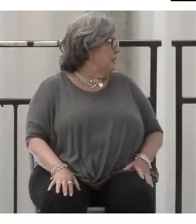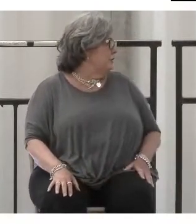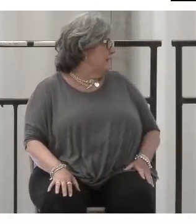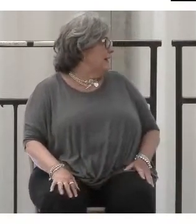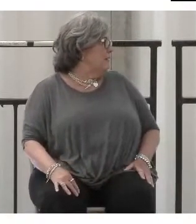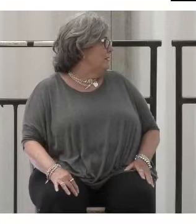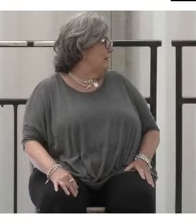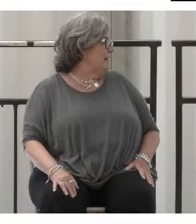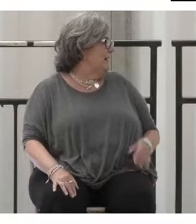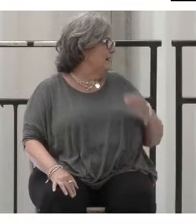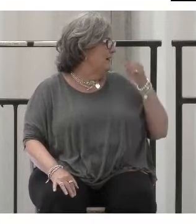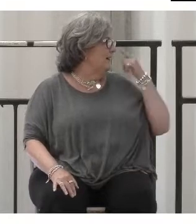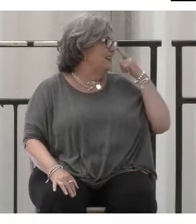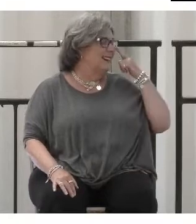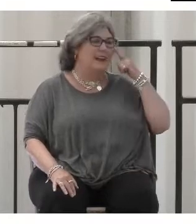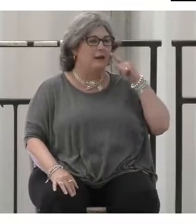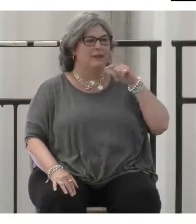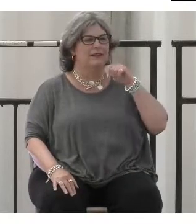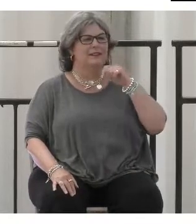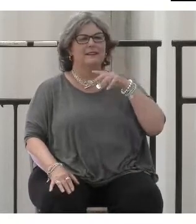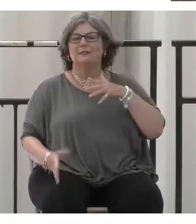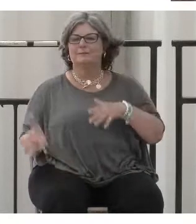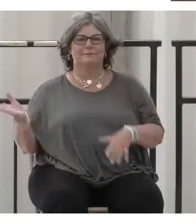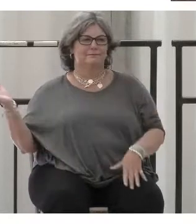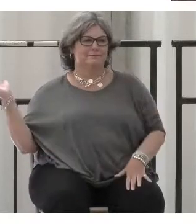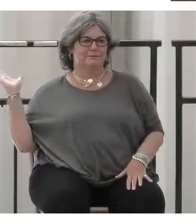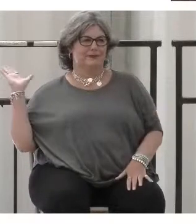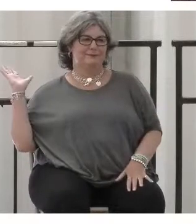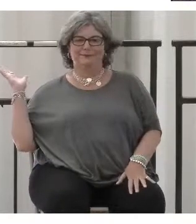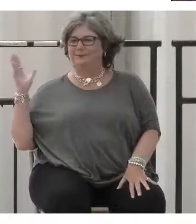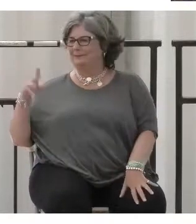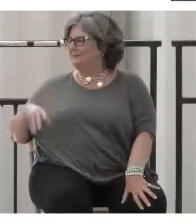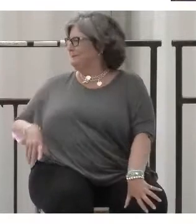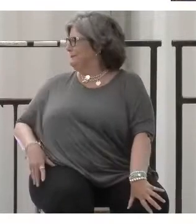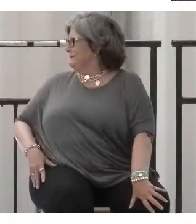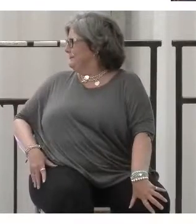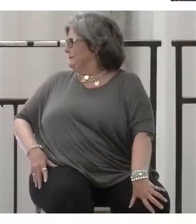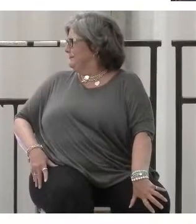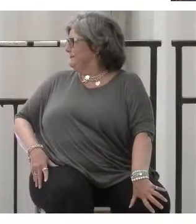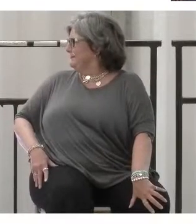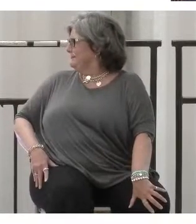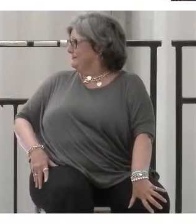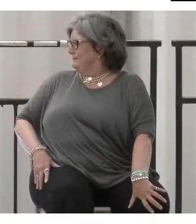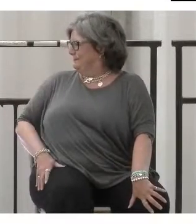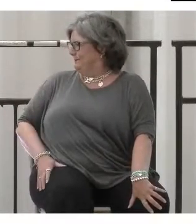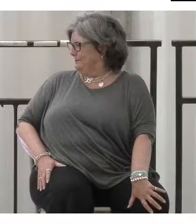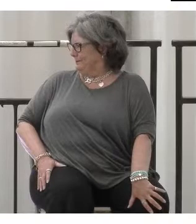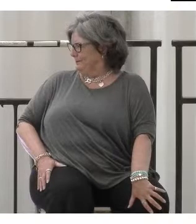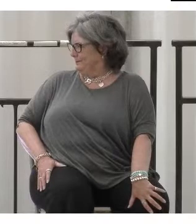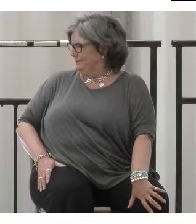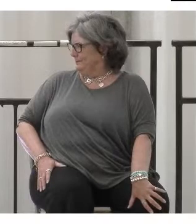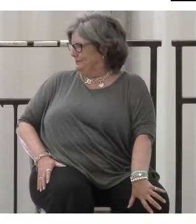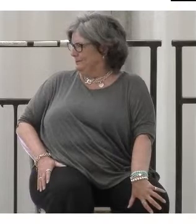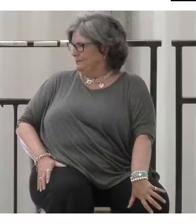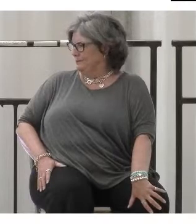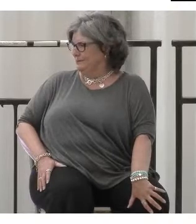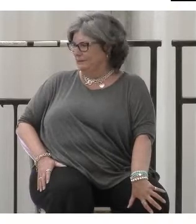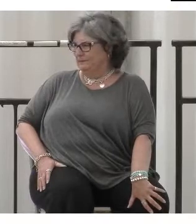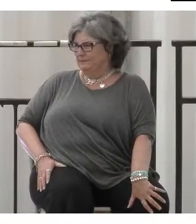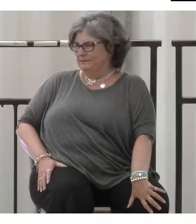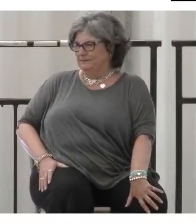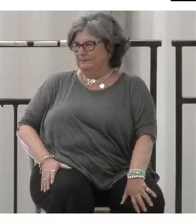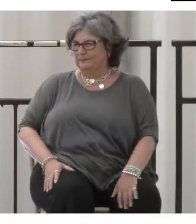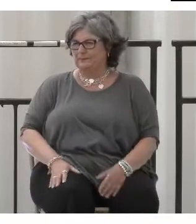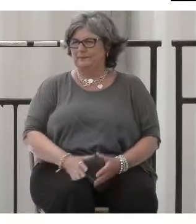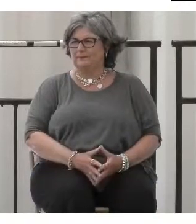Ladies and gentlemen, an opportunity like this cannot be taken for granted. This evening, we are going to be